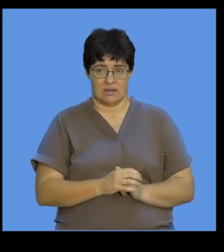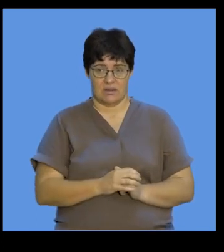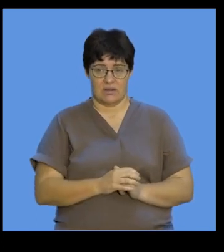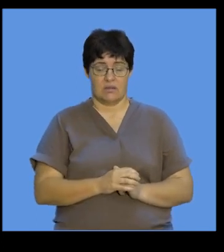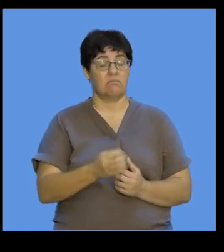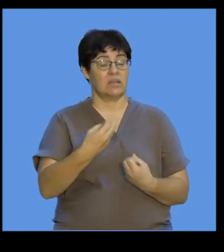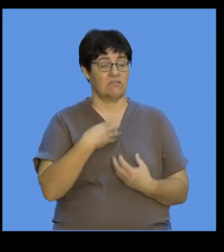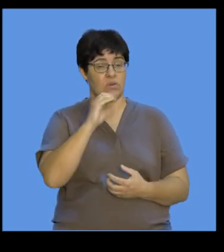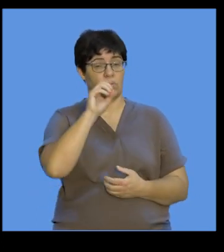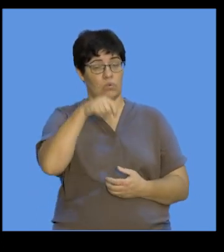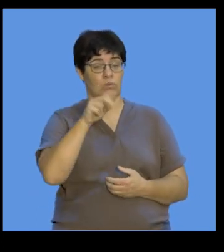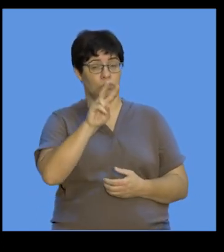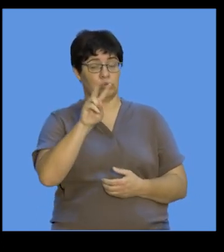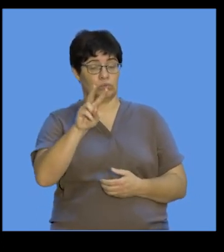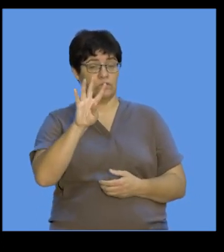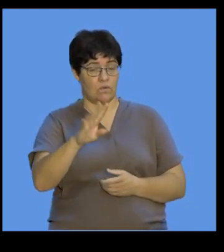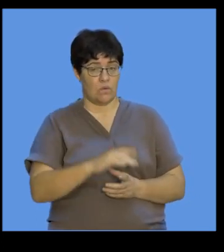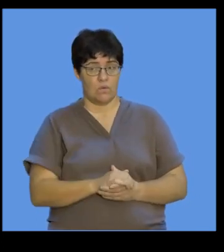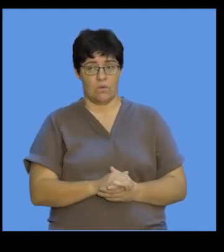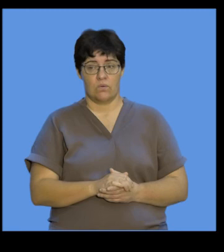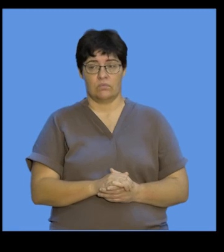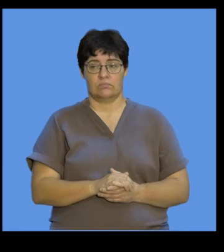us 0.224